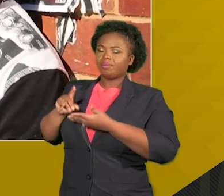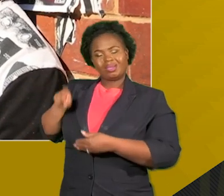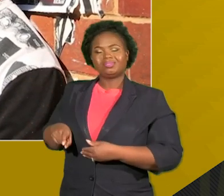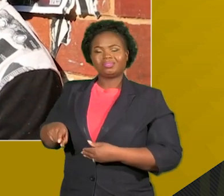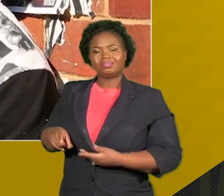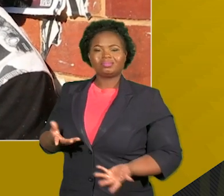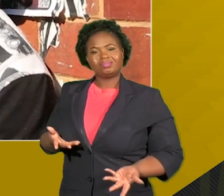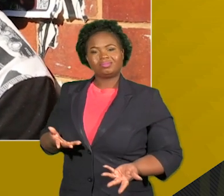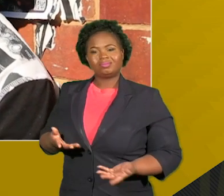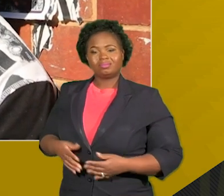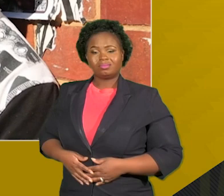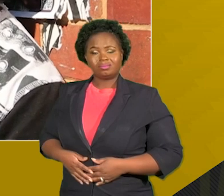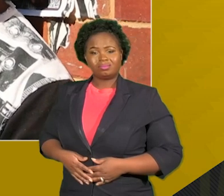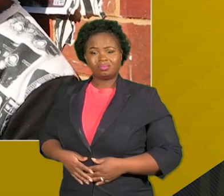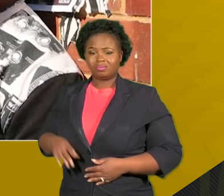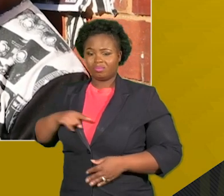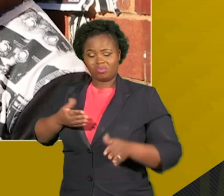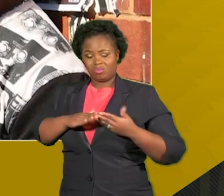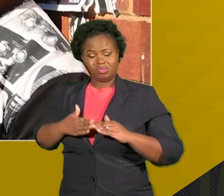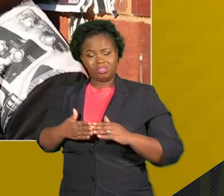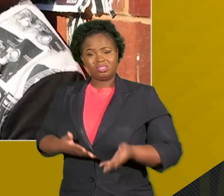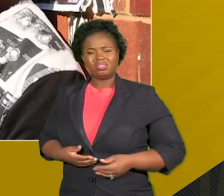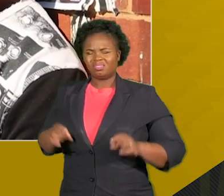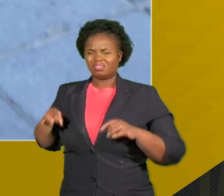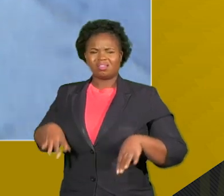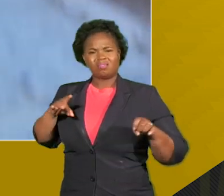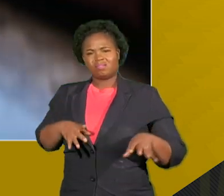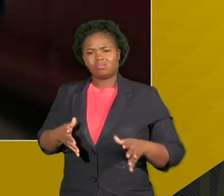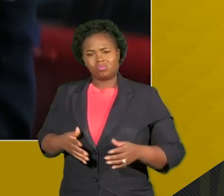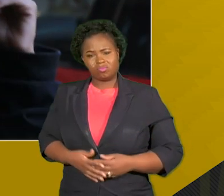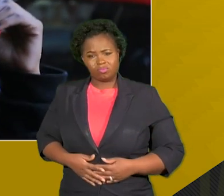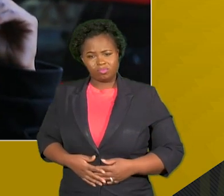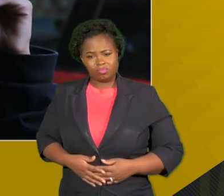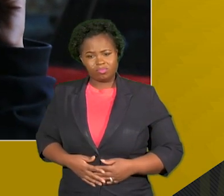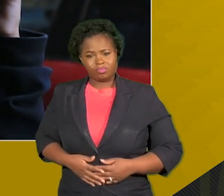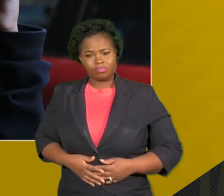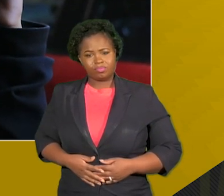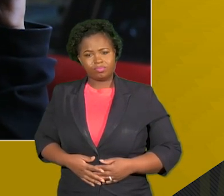you know. The communities are suffering, bro.